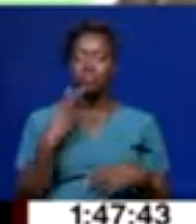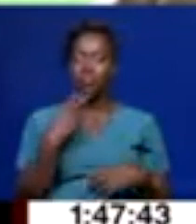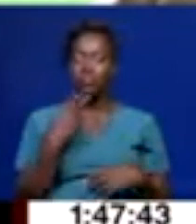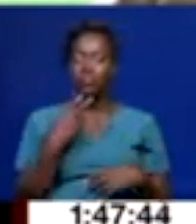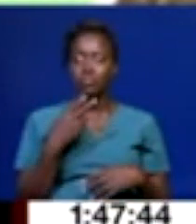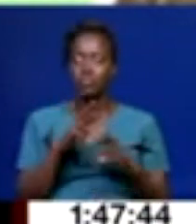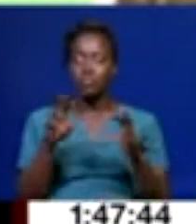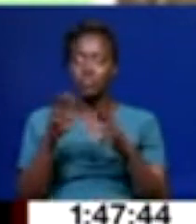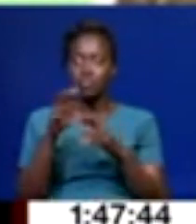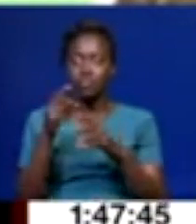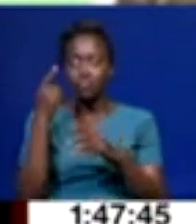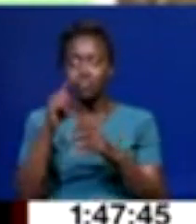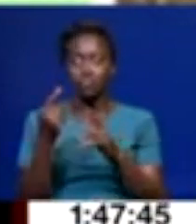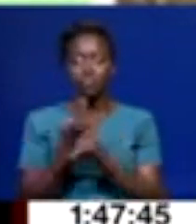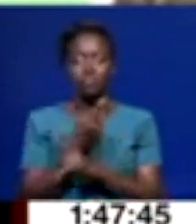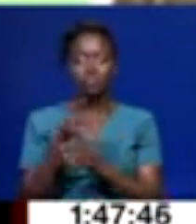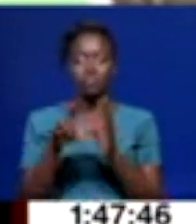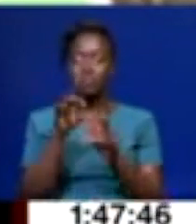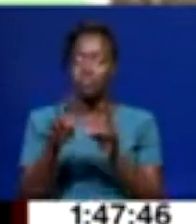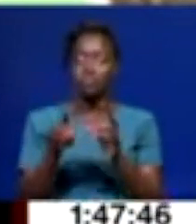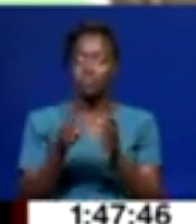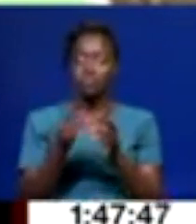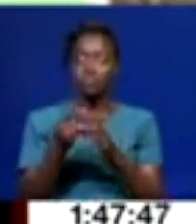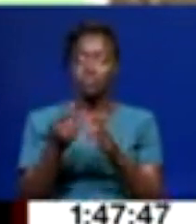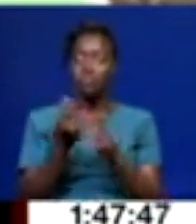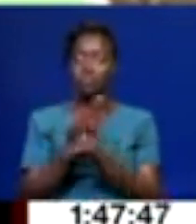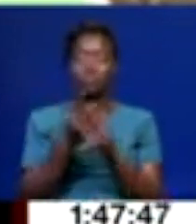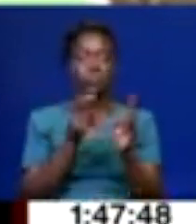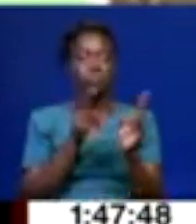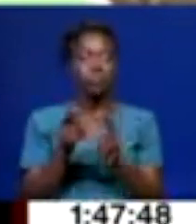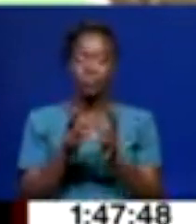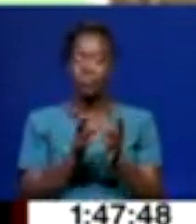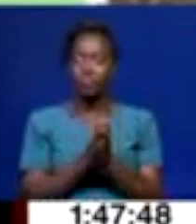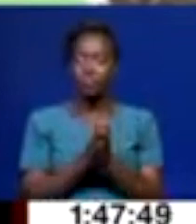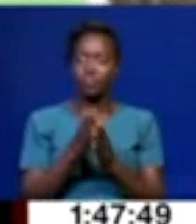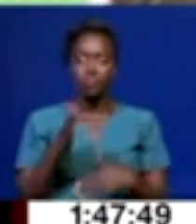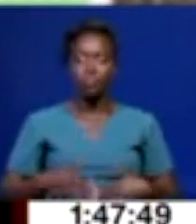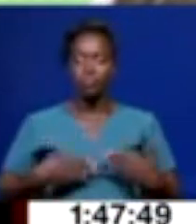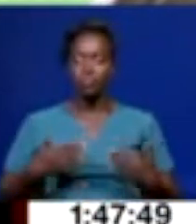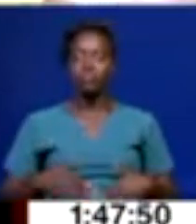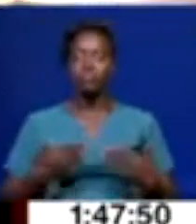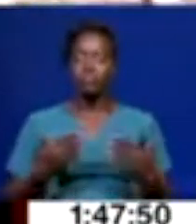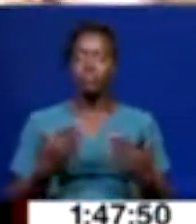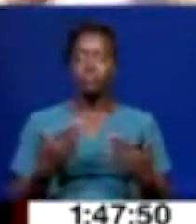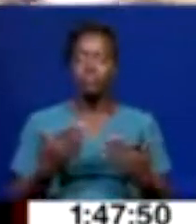looking for some different options apart from the usual. So we're very excited. We're having a great bowl